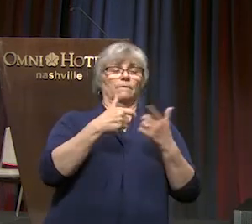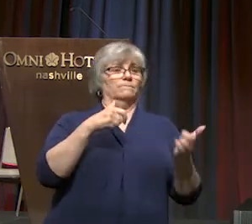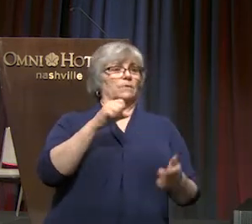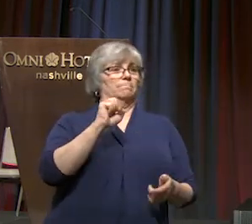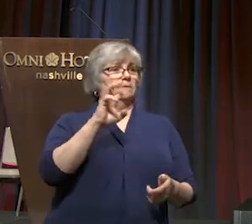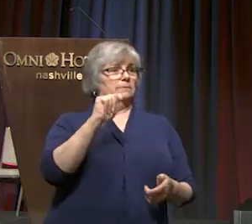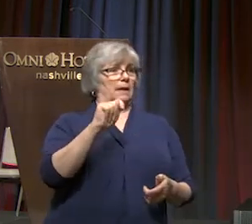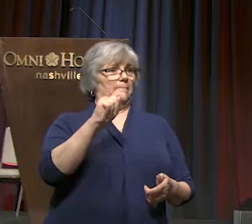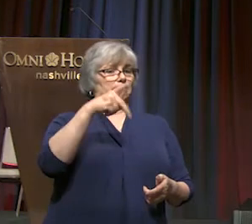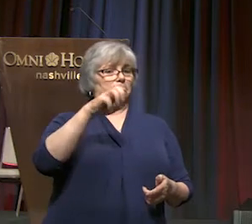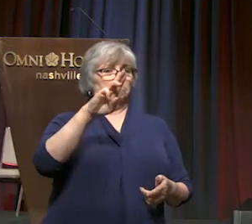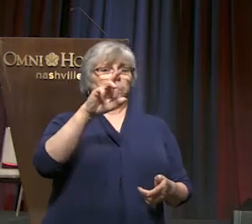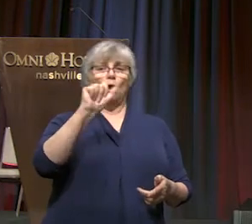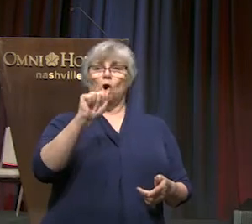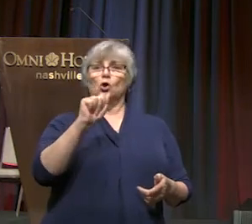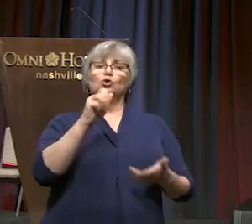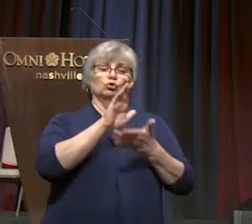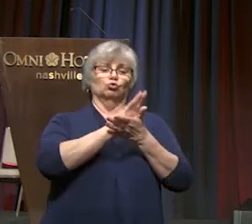Theology.